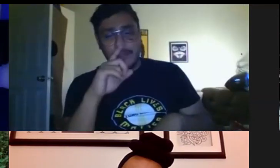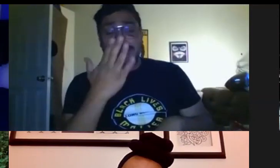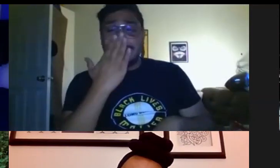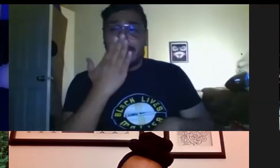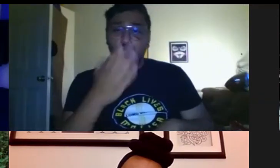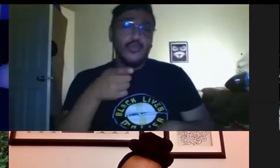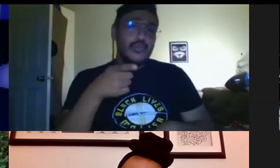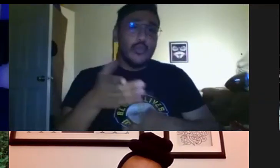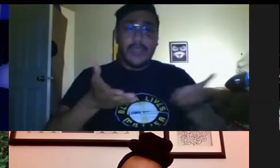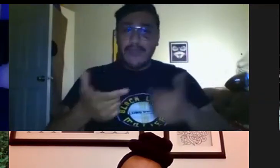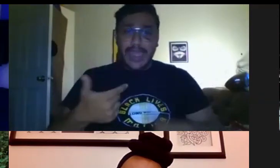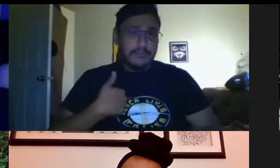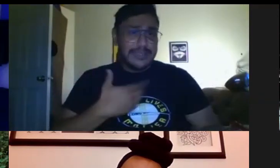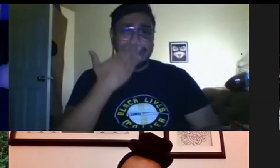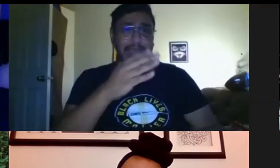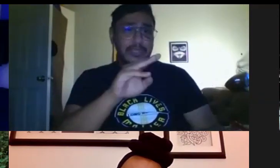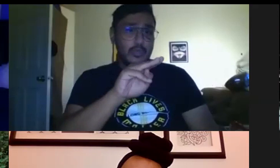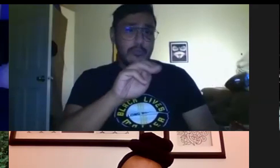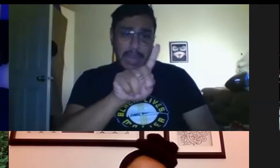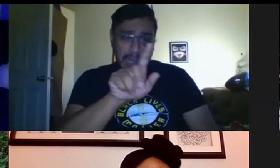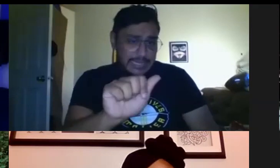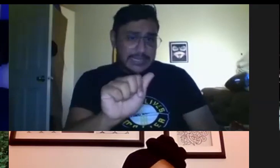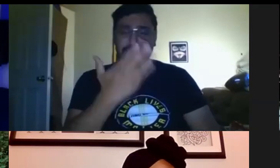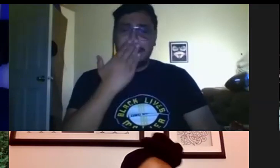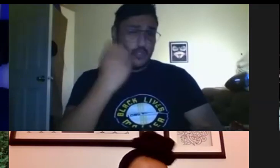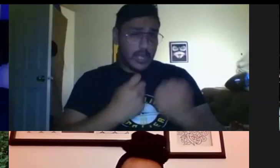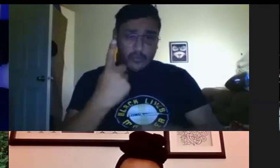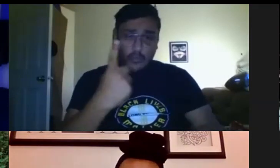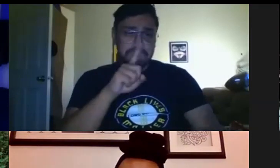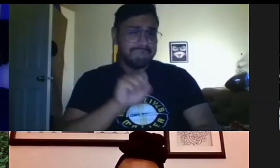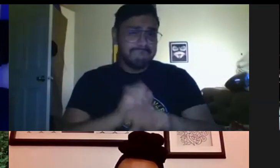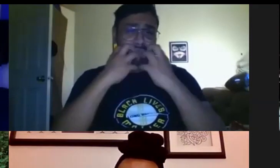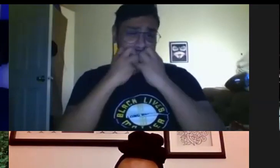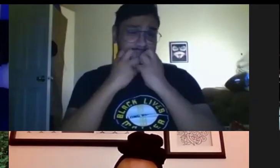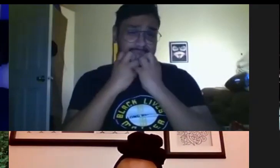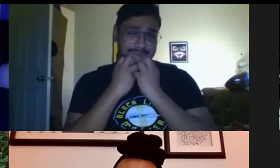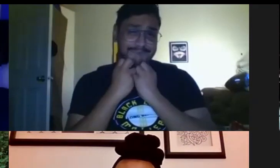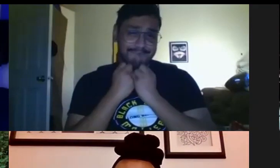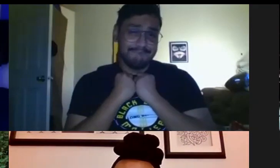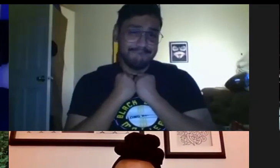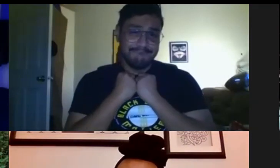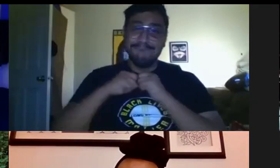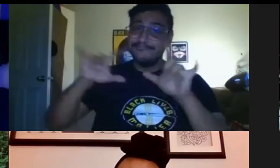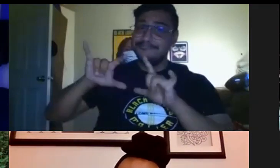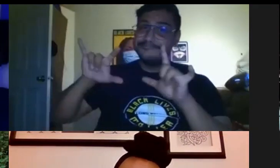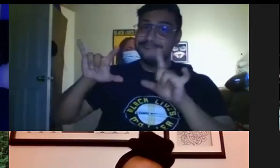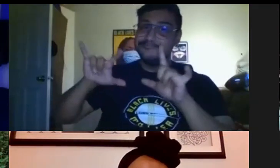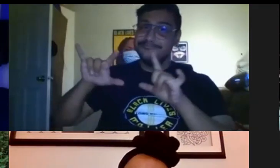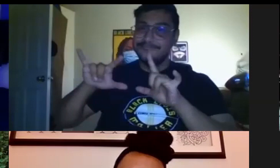me, and thank you, Melina, and thank you, everyone. It really means a lot to me. We love you. Sending you love, Sister